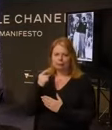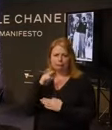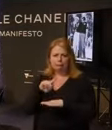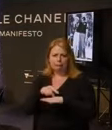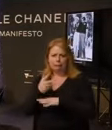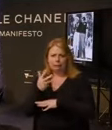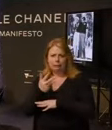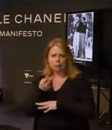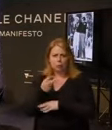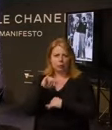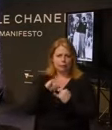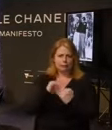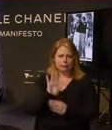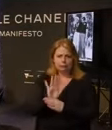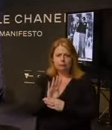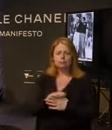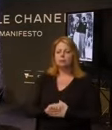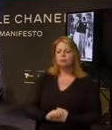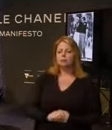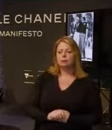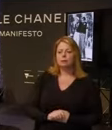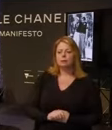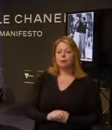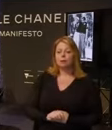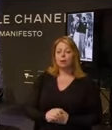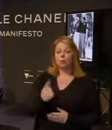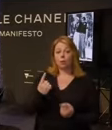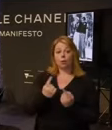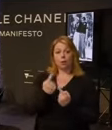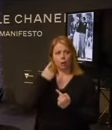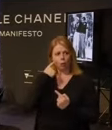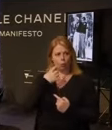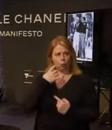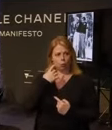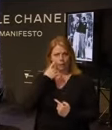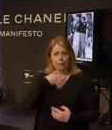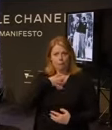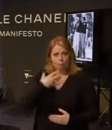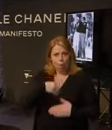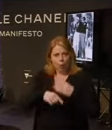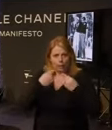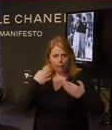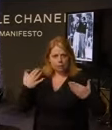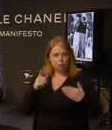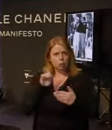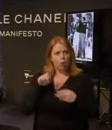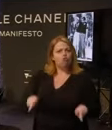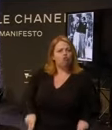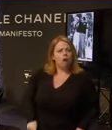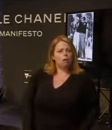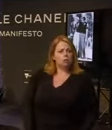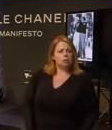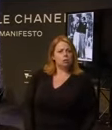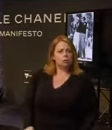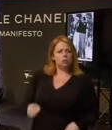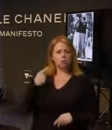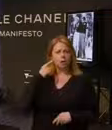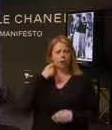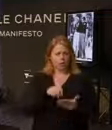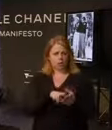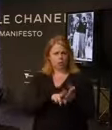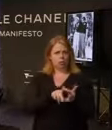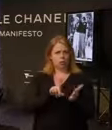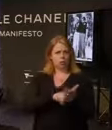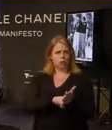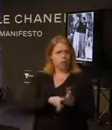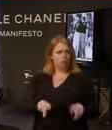But, and I mean, one of the things that I expected to see more of in the exhibition actually was trousers, because I kind of think of Chanel and I think of trousers, but